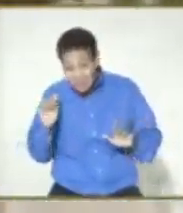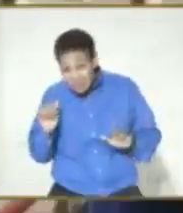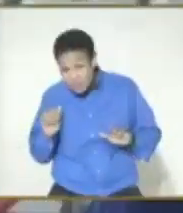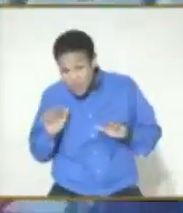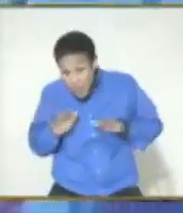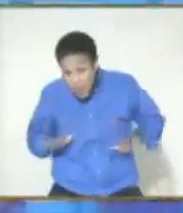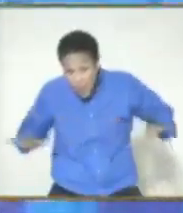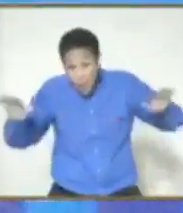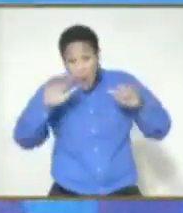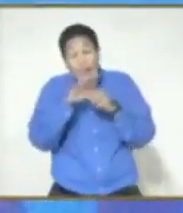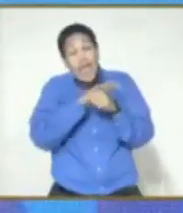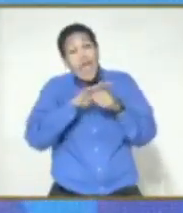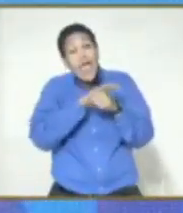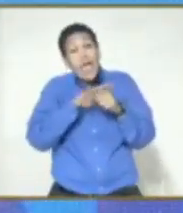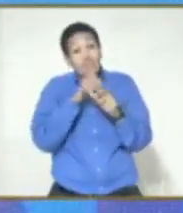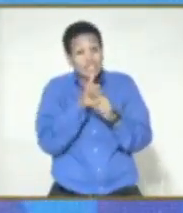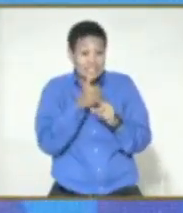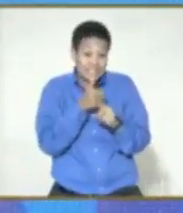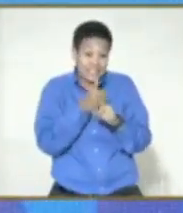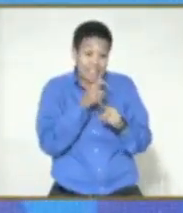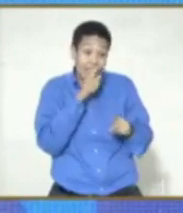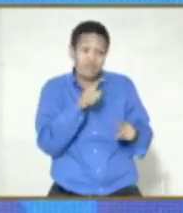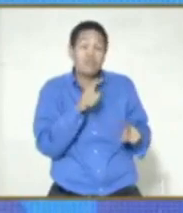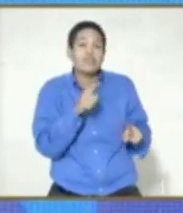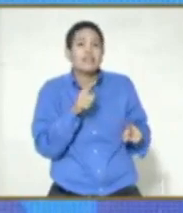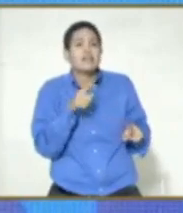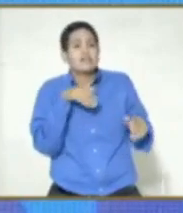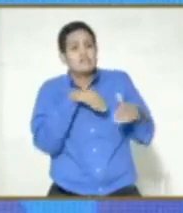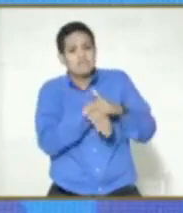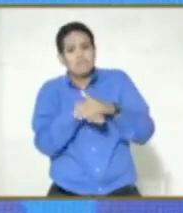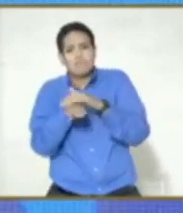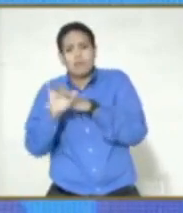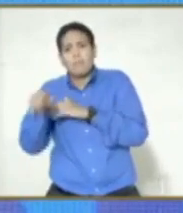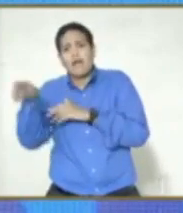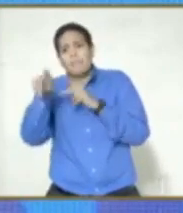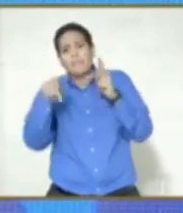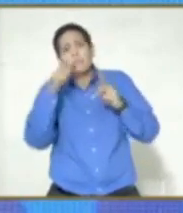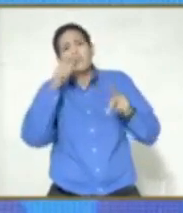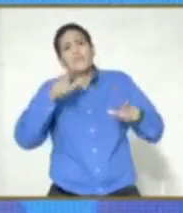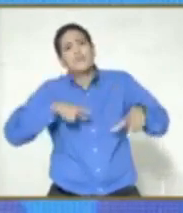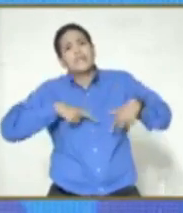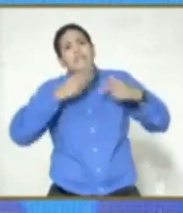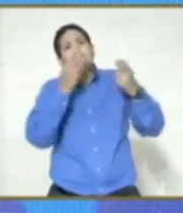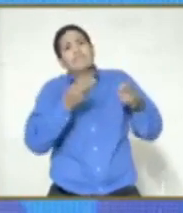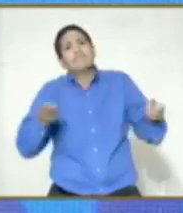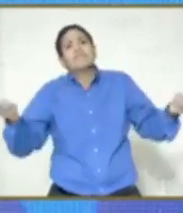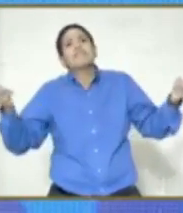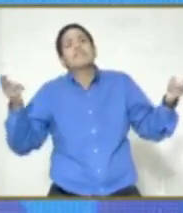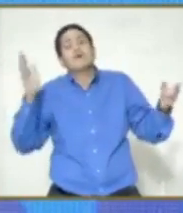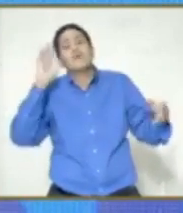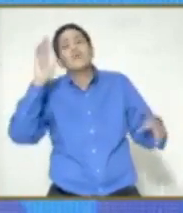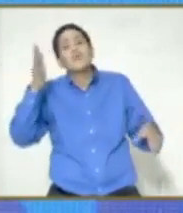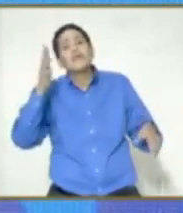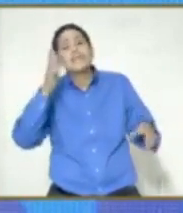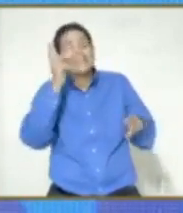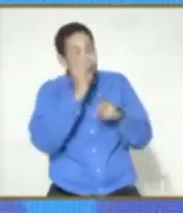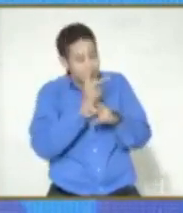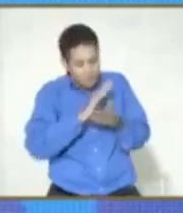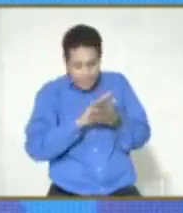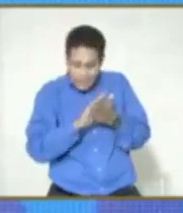are occupied by those persons, we will sanitize them as regular as we